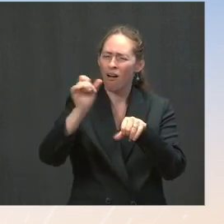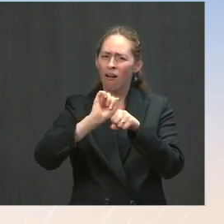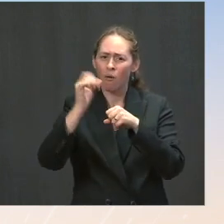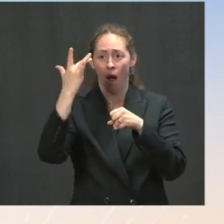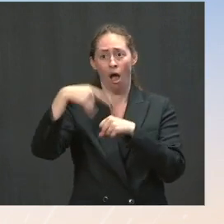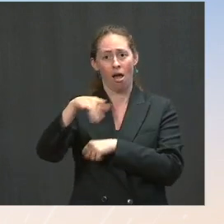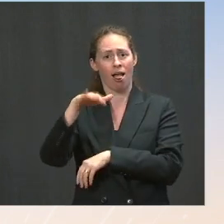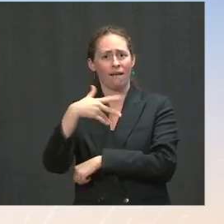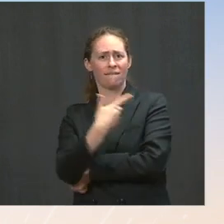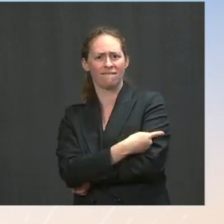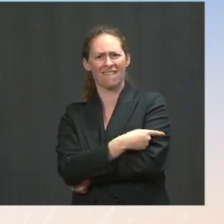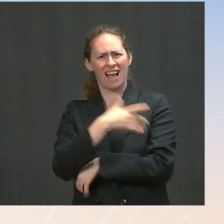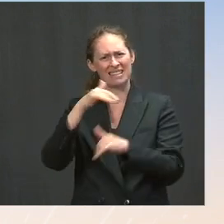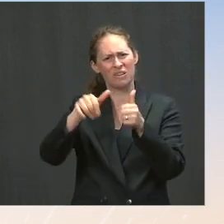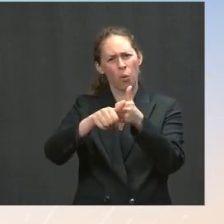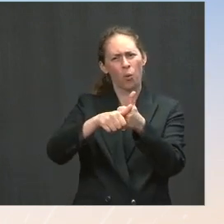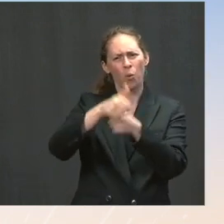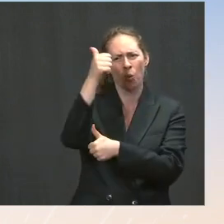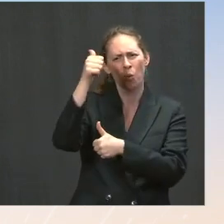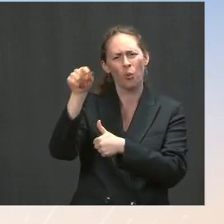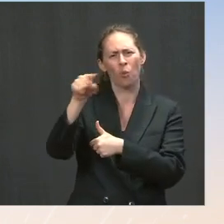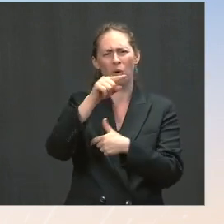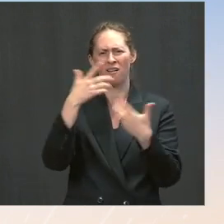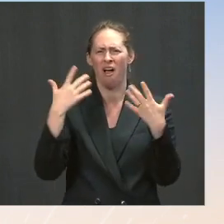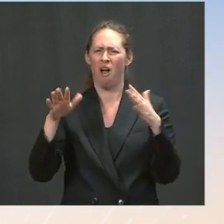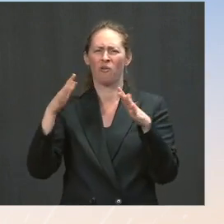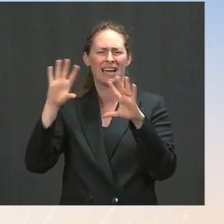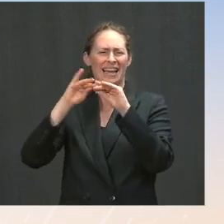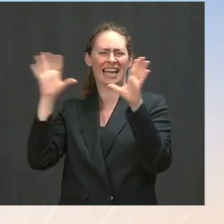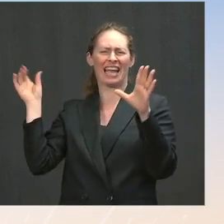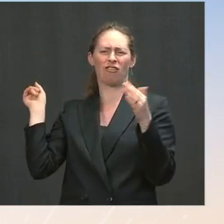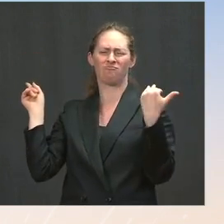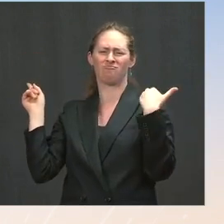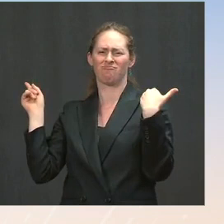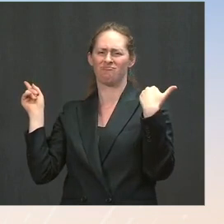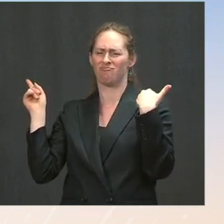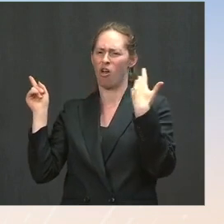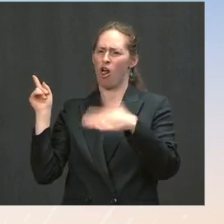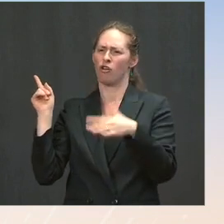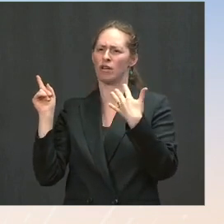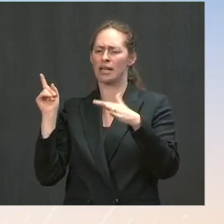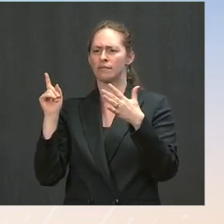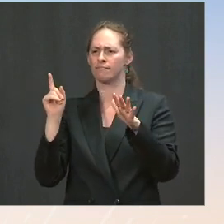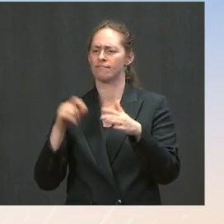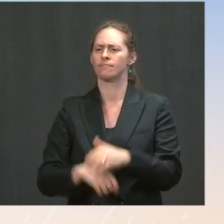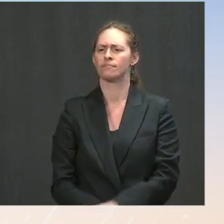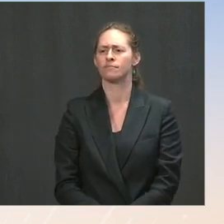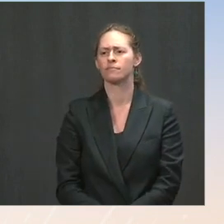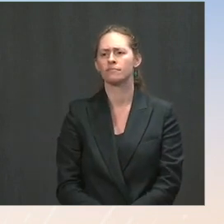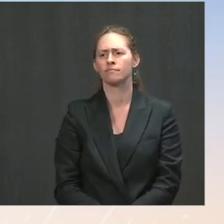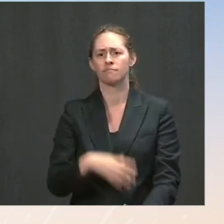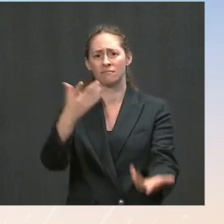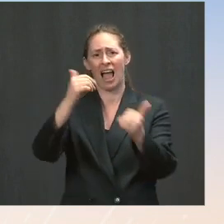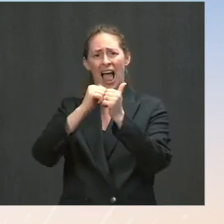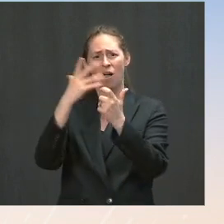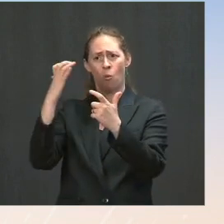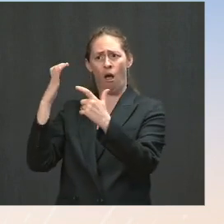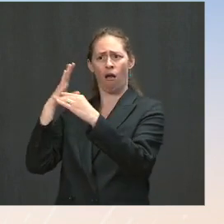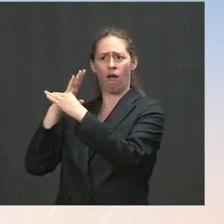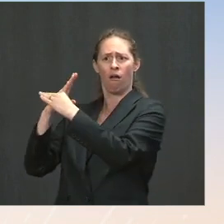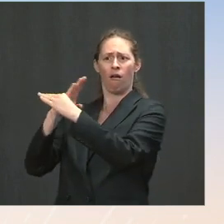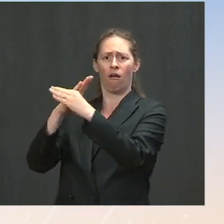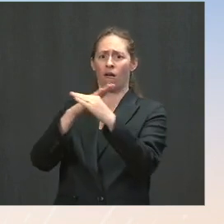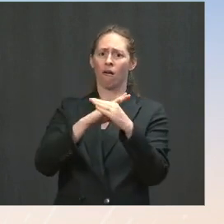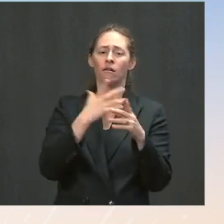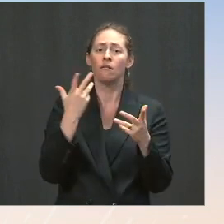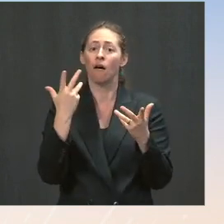risk. He made clear that you were protected from serious illness, disease, or